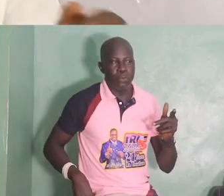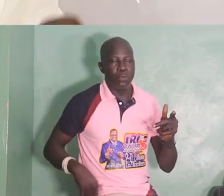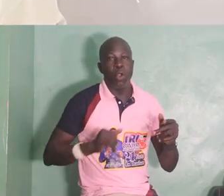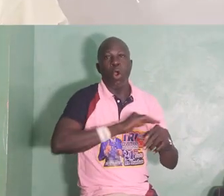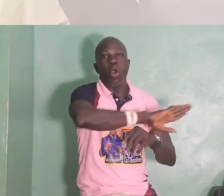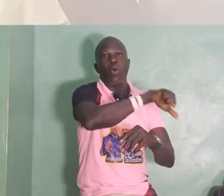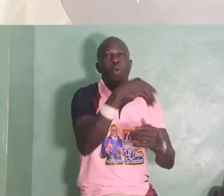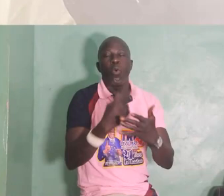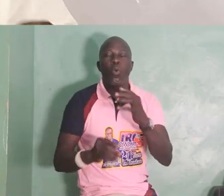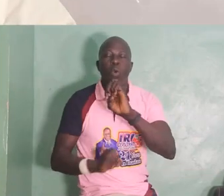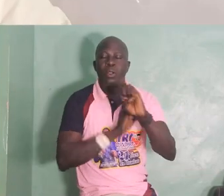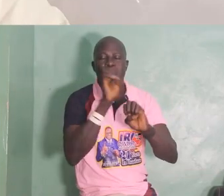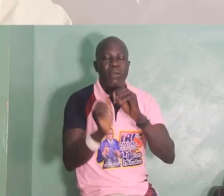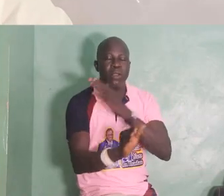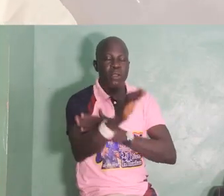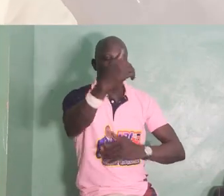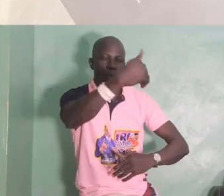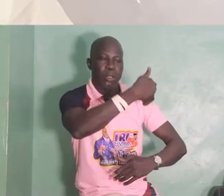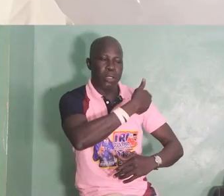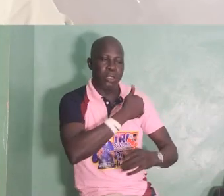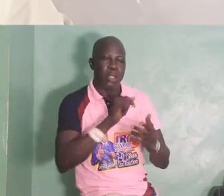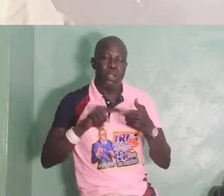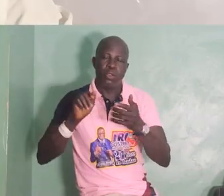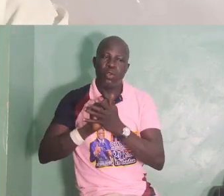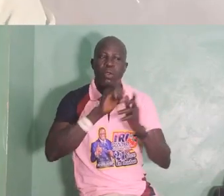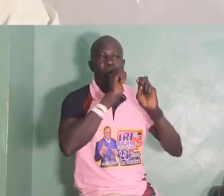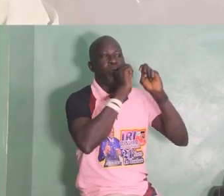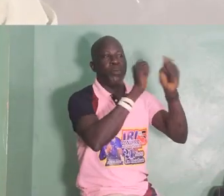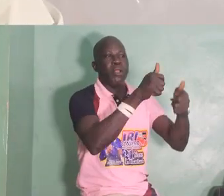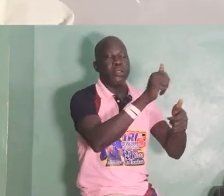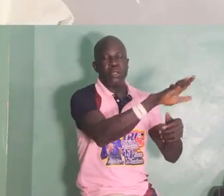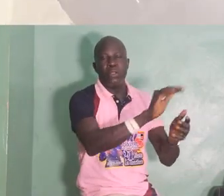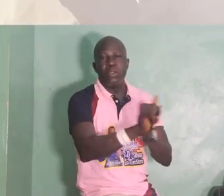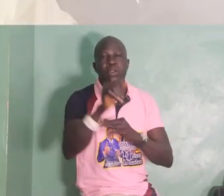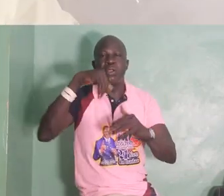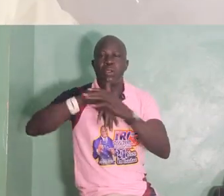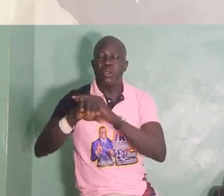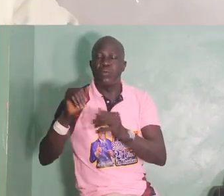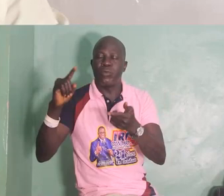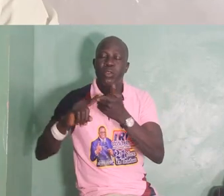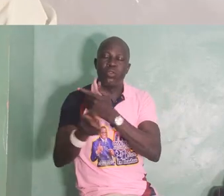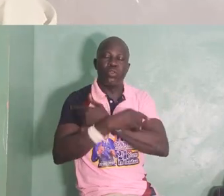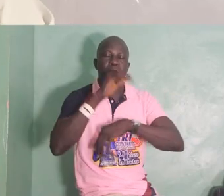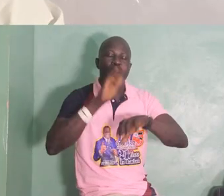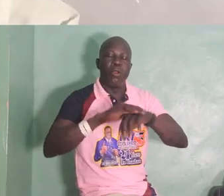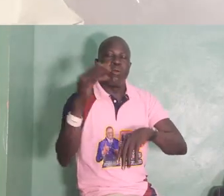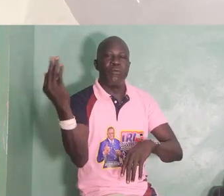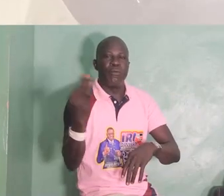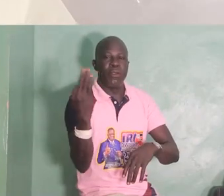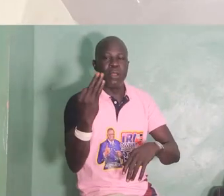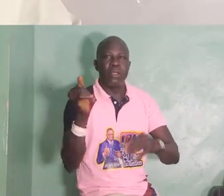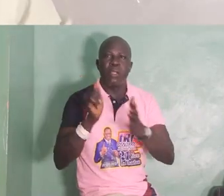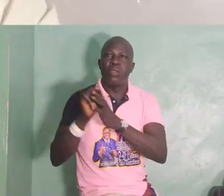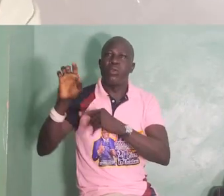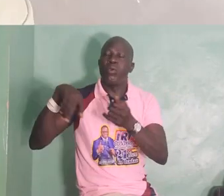koni pe demo anambara ko yesu wa bo wa yesu wa